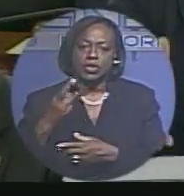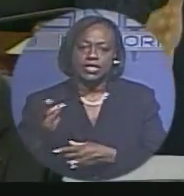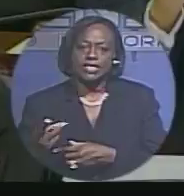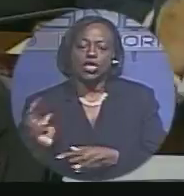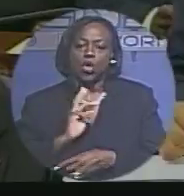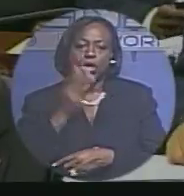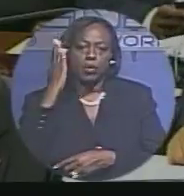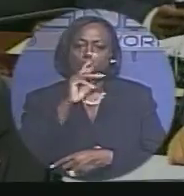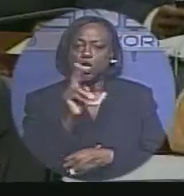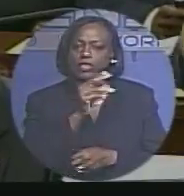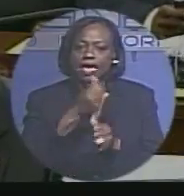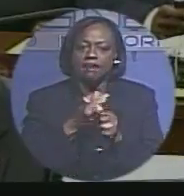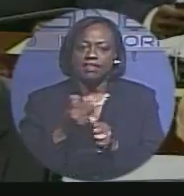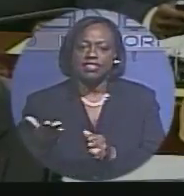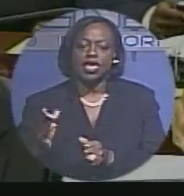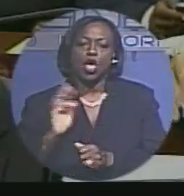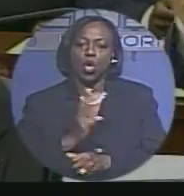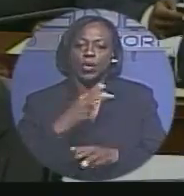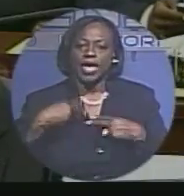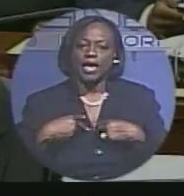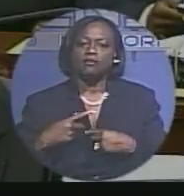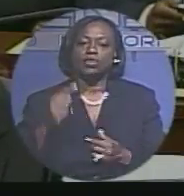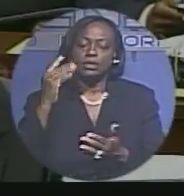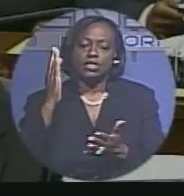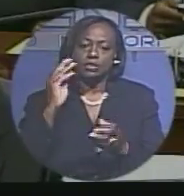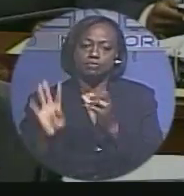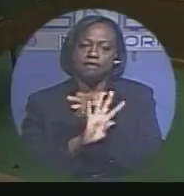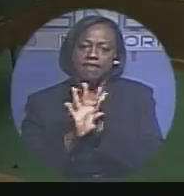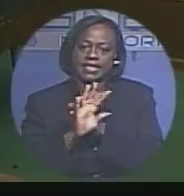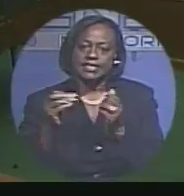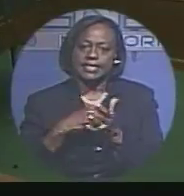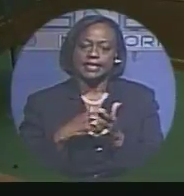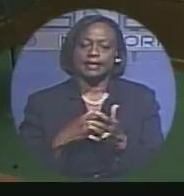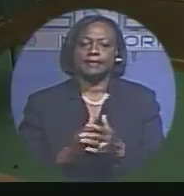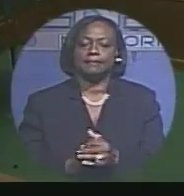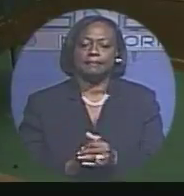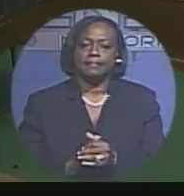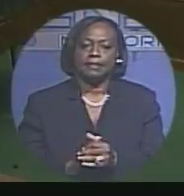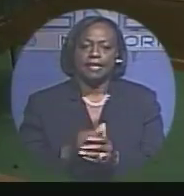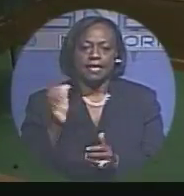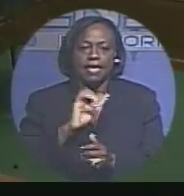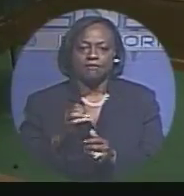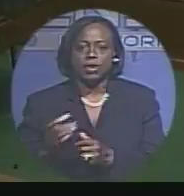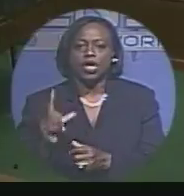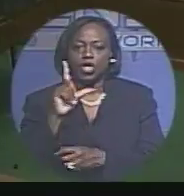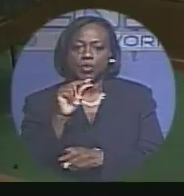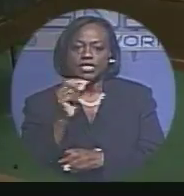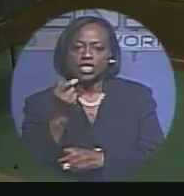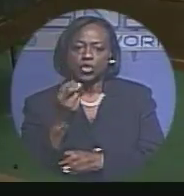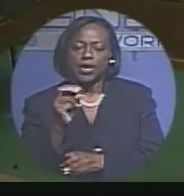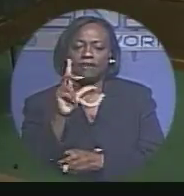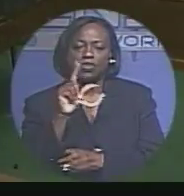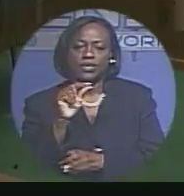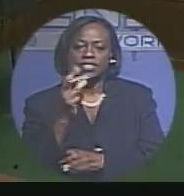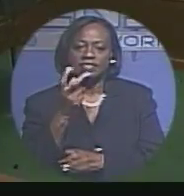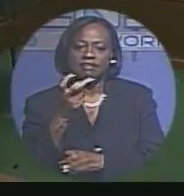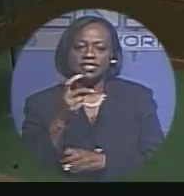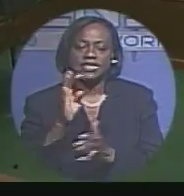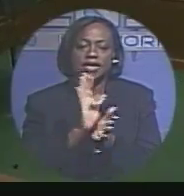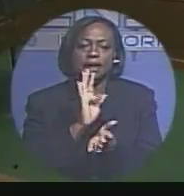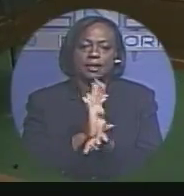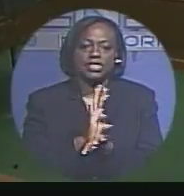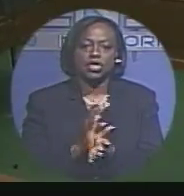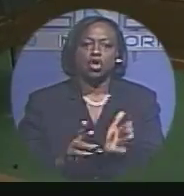use everything we have to prevent it in the strongest possible way. The 2012-2013 budget, he says, represents